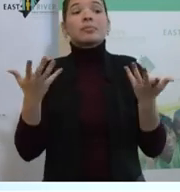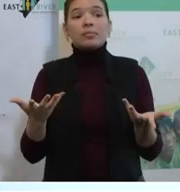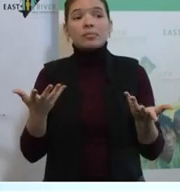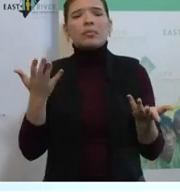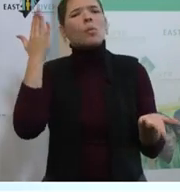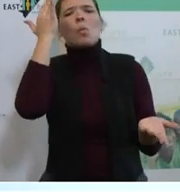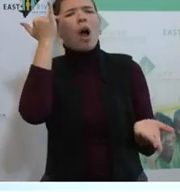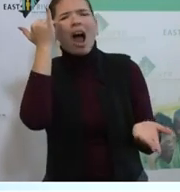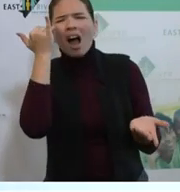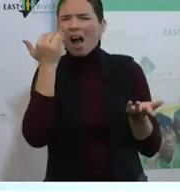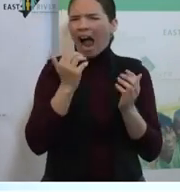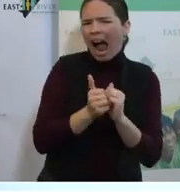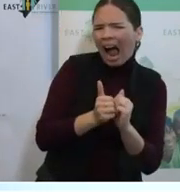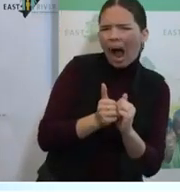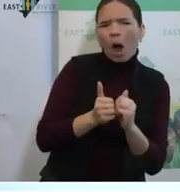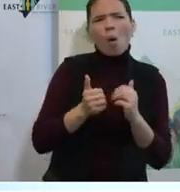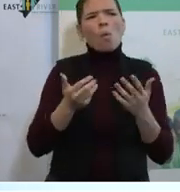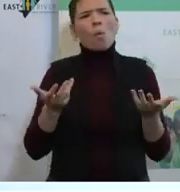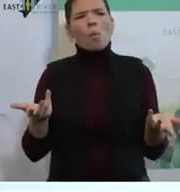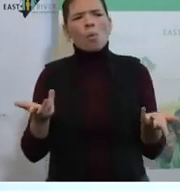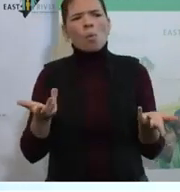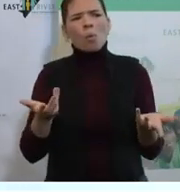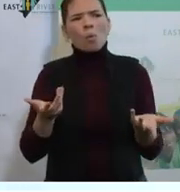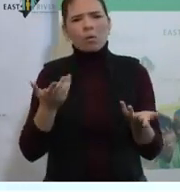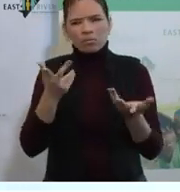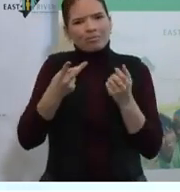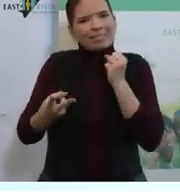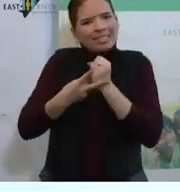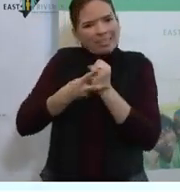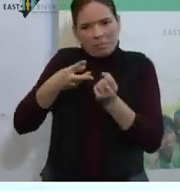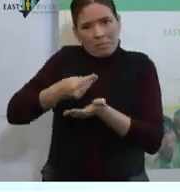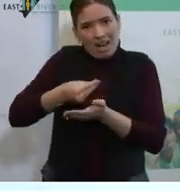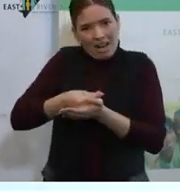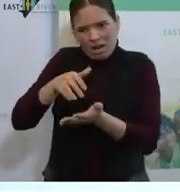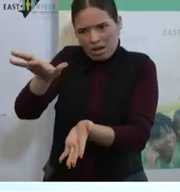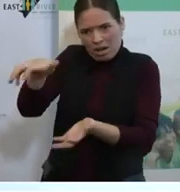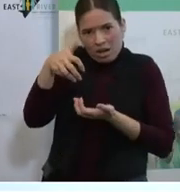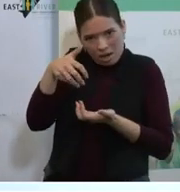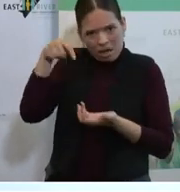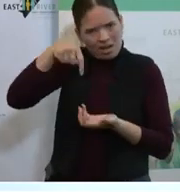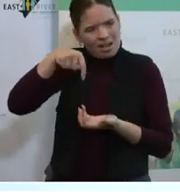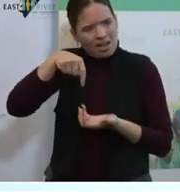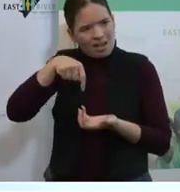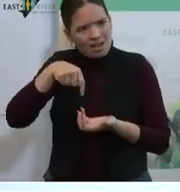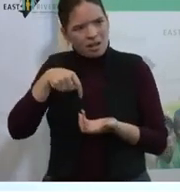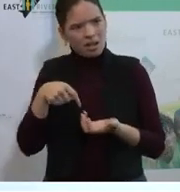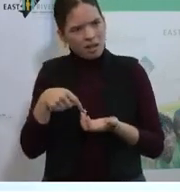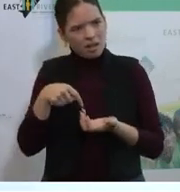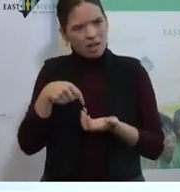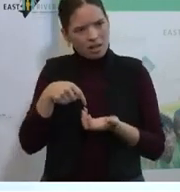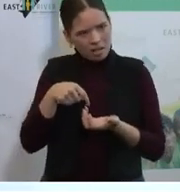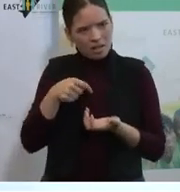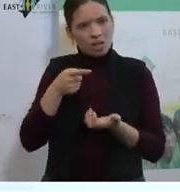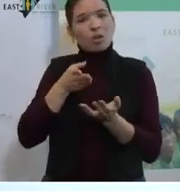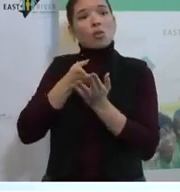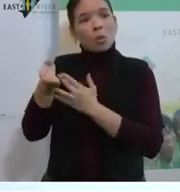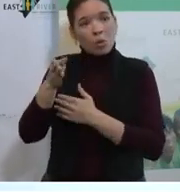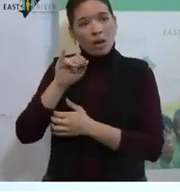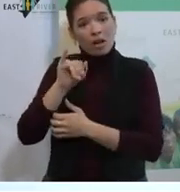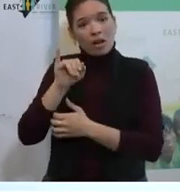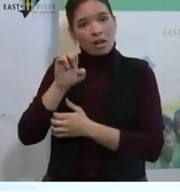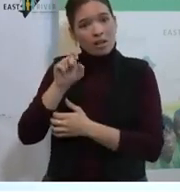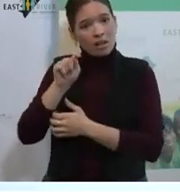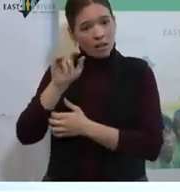keep more of your money. And in some cases, especially with the earned income tax, how you're just getting